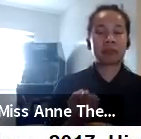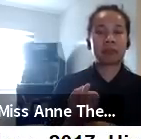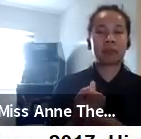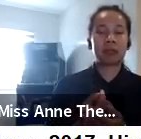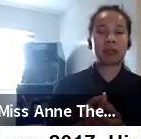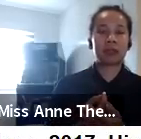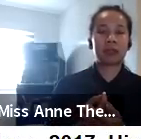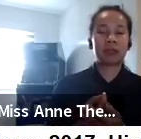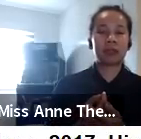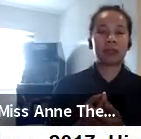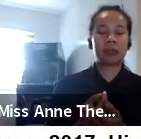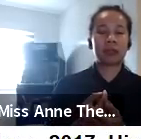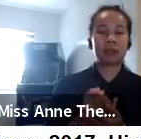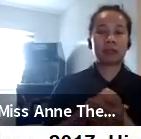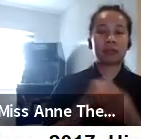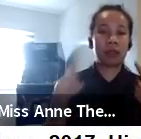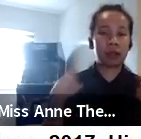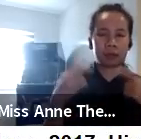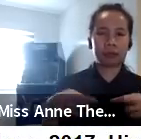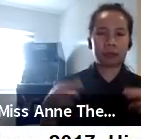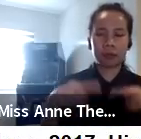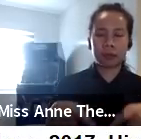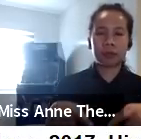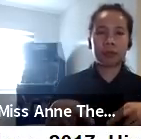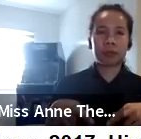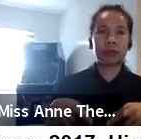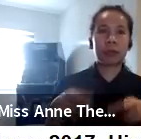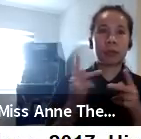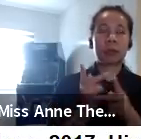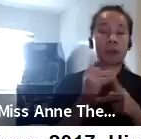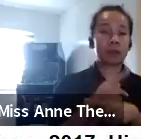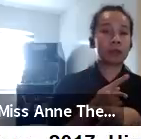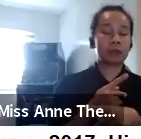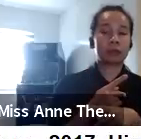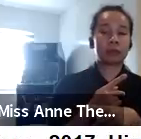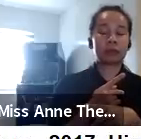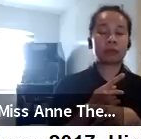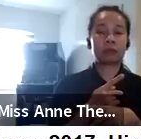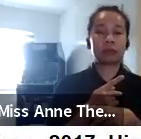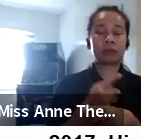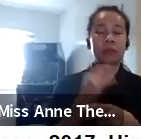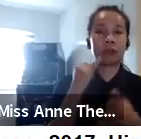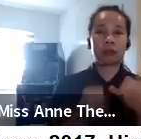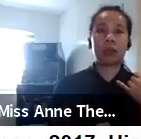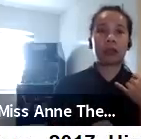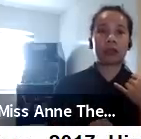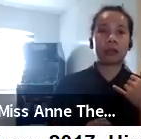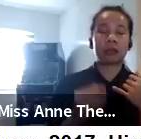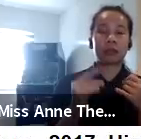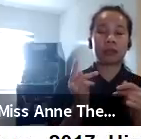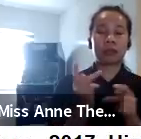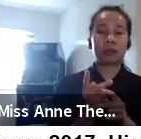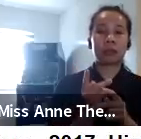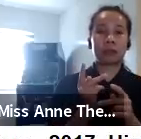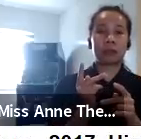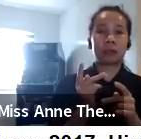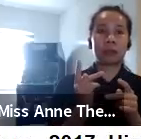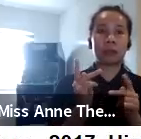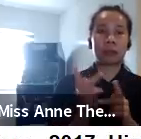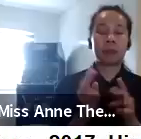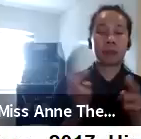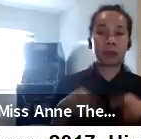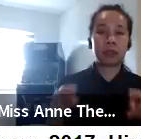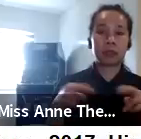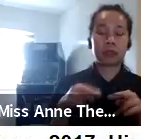I have research publications as well. And the last publication that I have is under